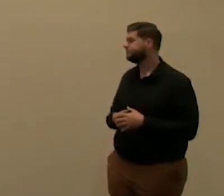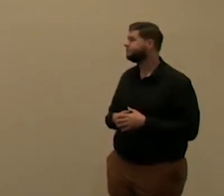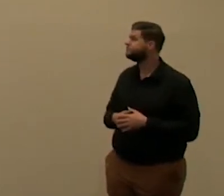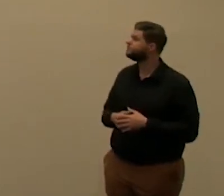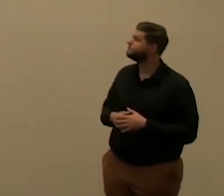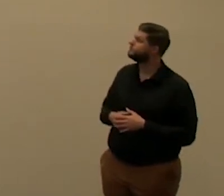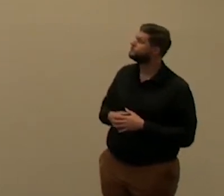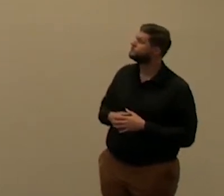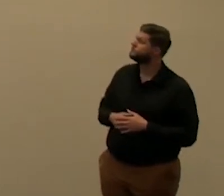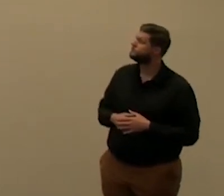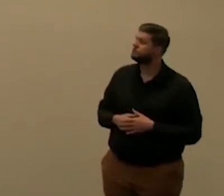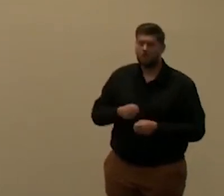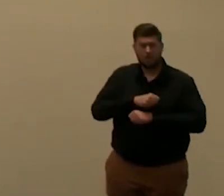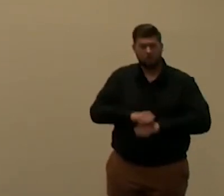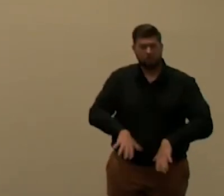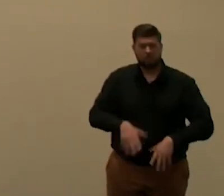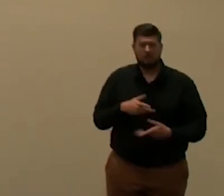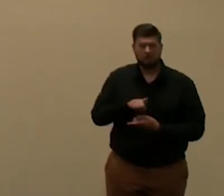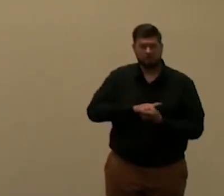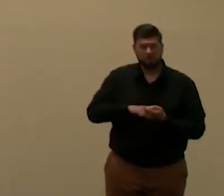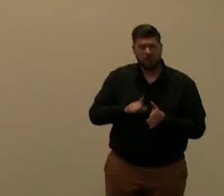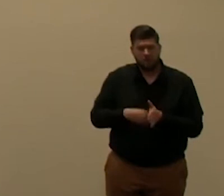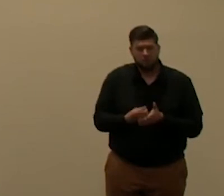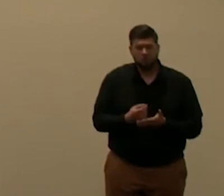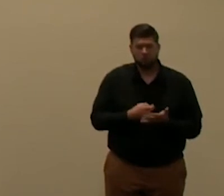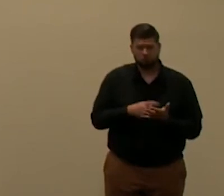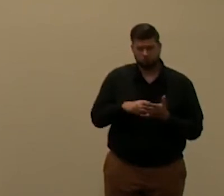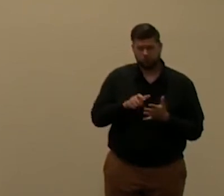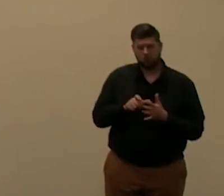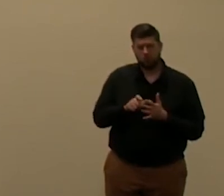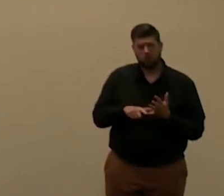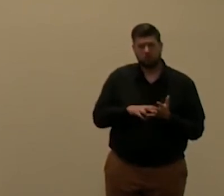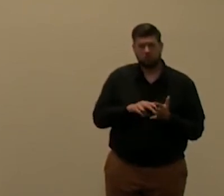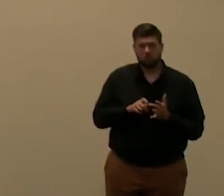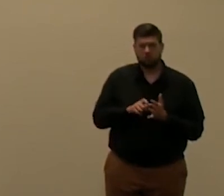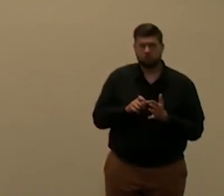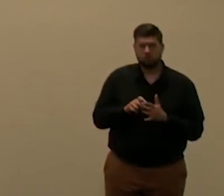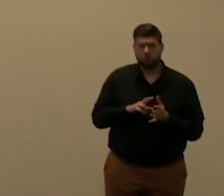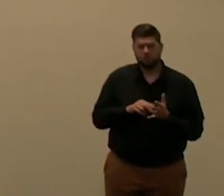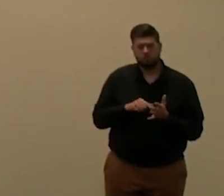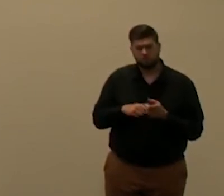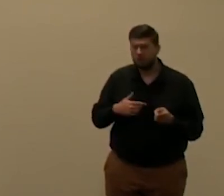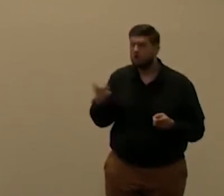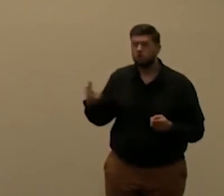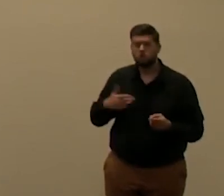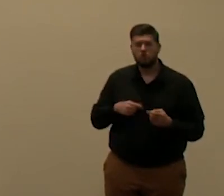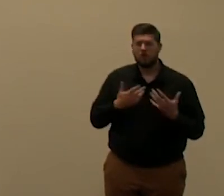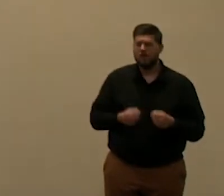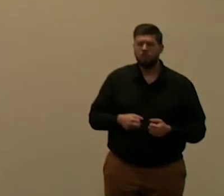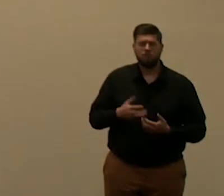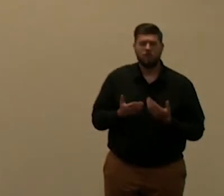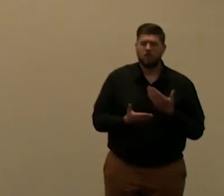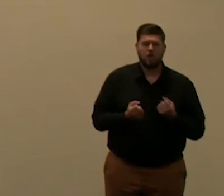Redundant meeting hours, so where people are, so the same people are in the same meeting, or multiple layers of management are in the same